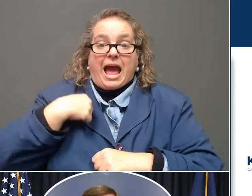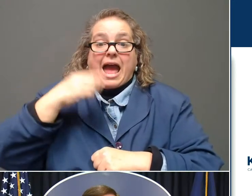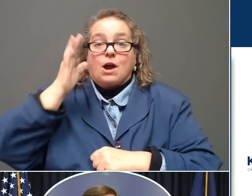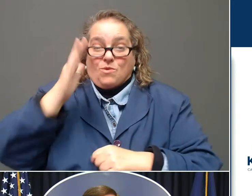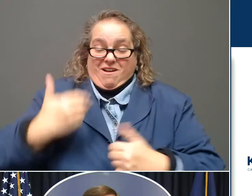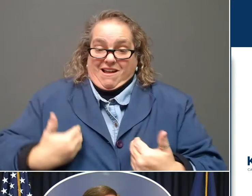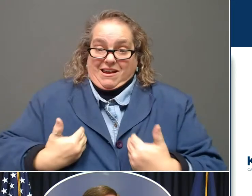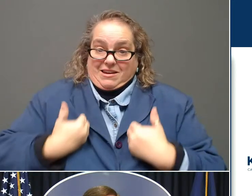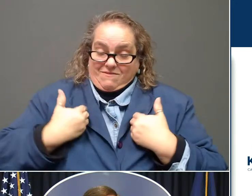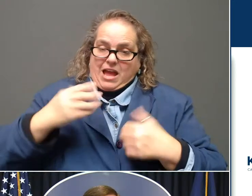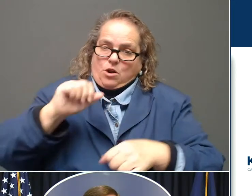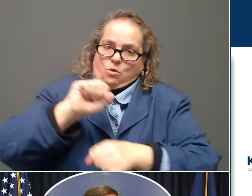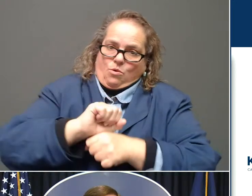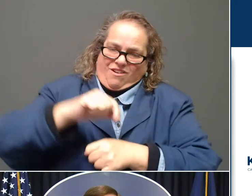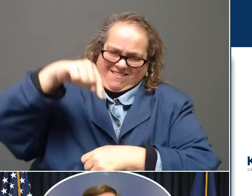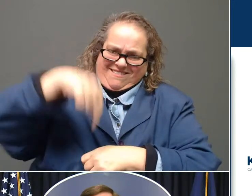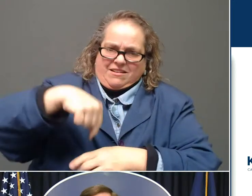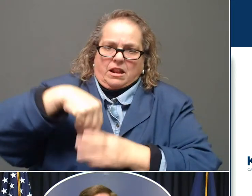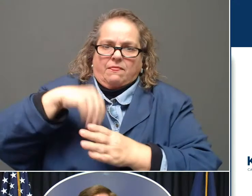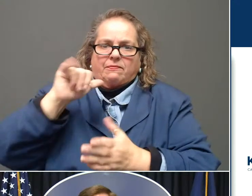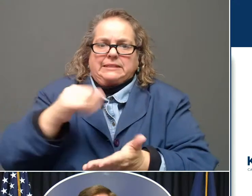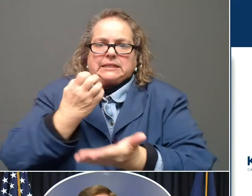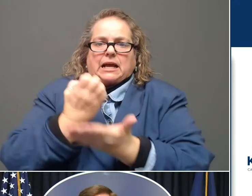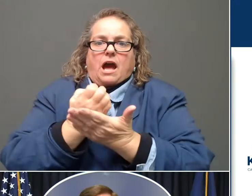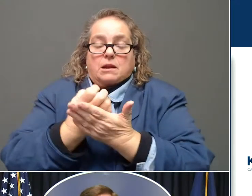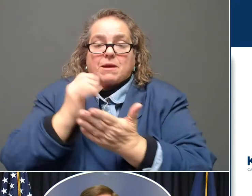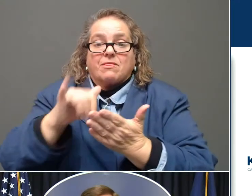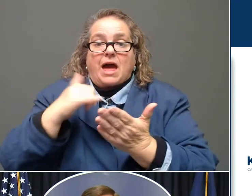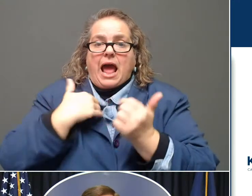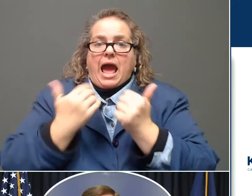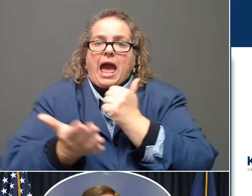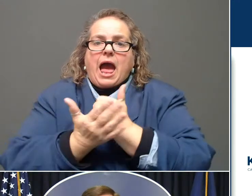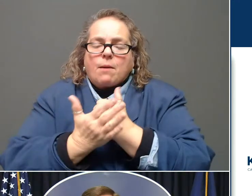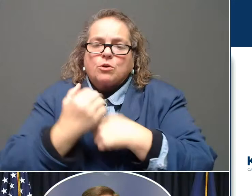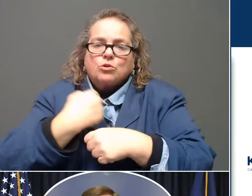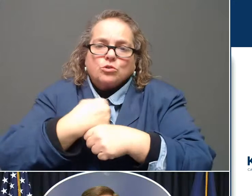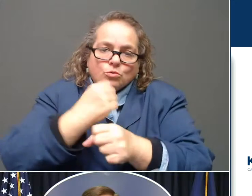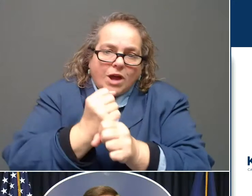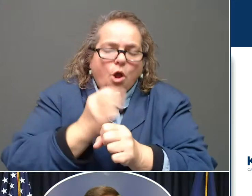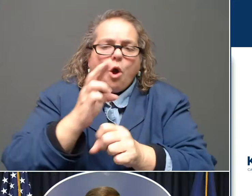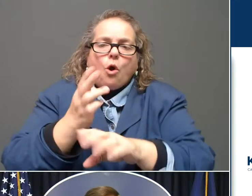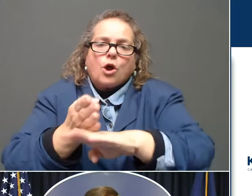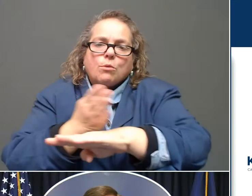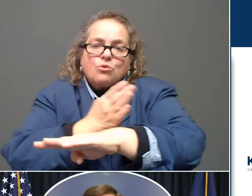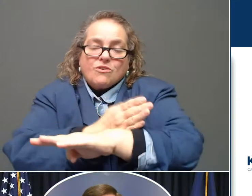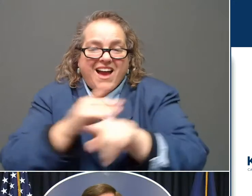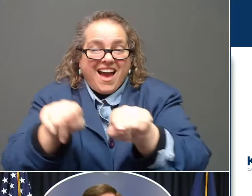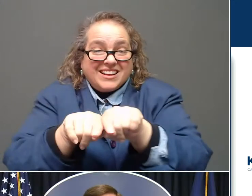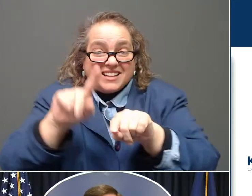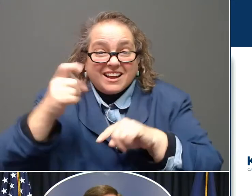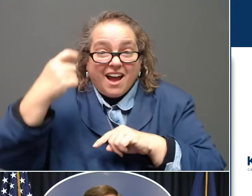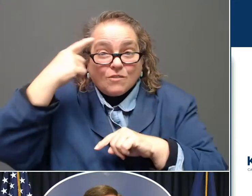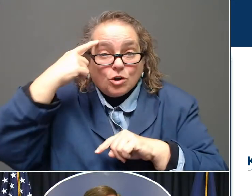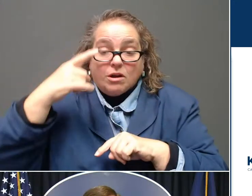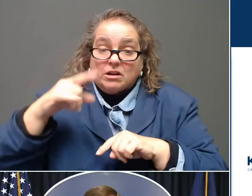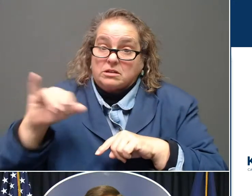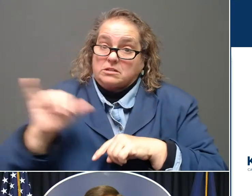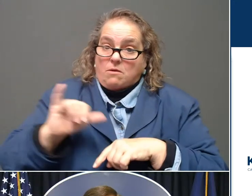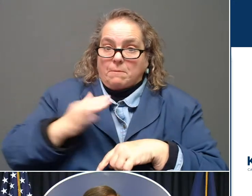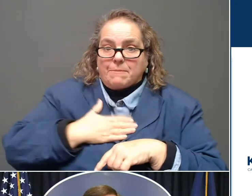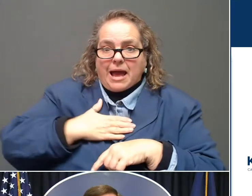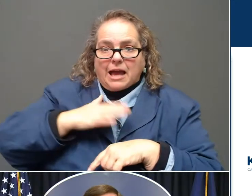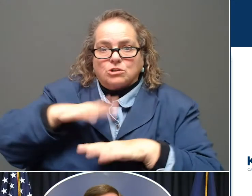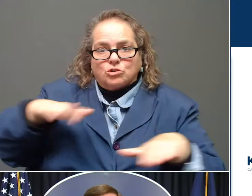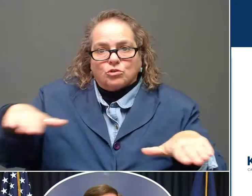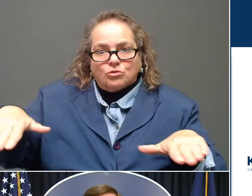economy that I help to create and or improve as governor. And my kids are too. So that